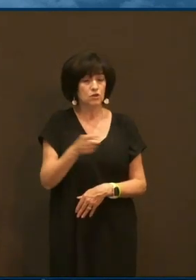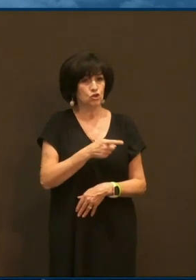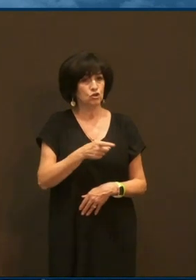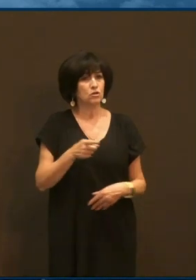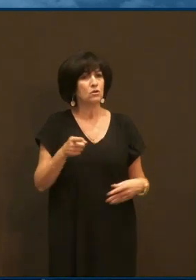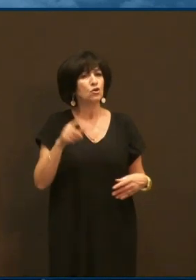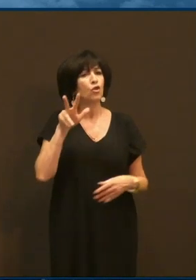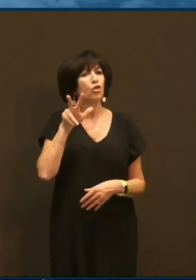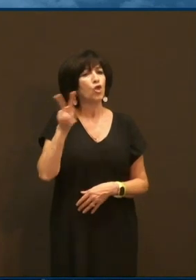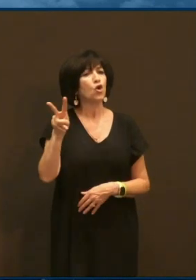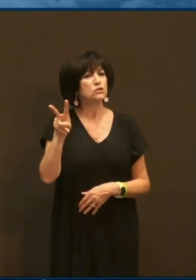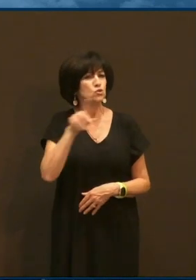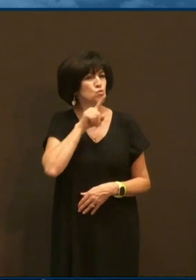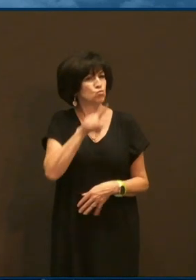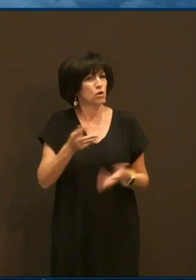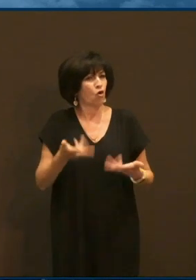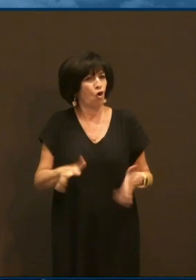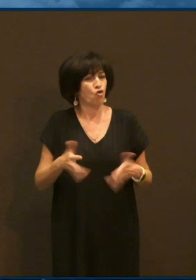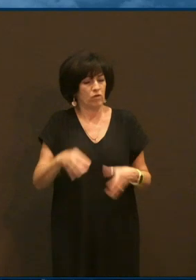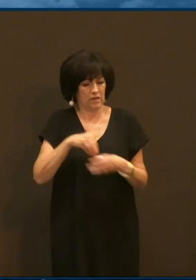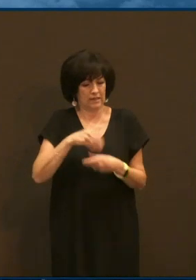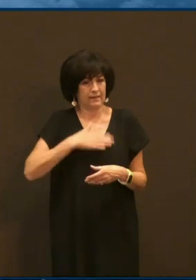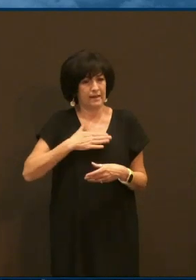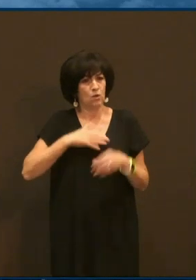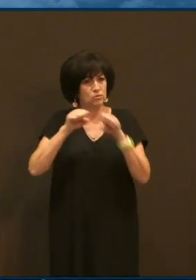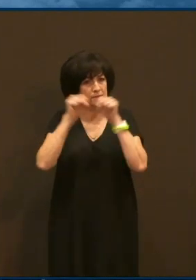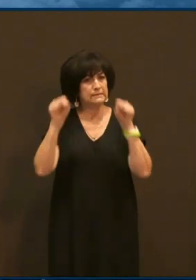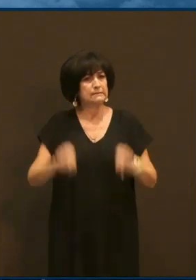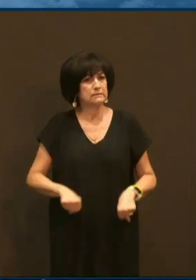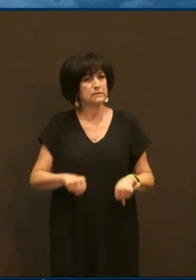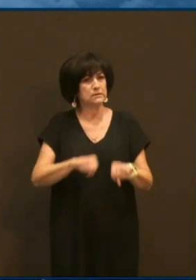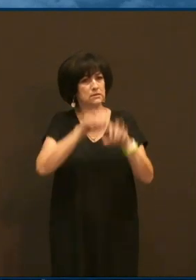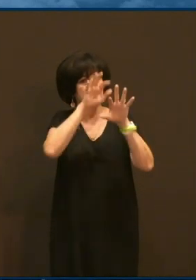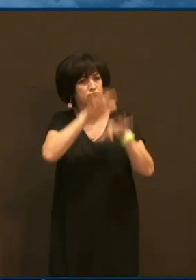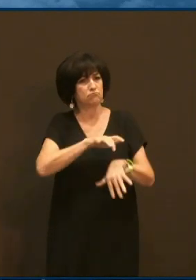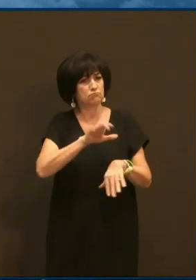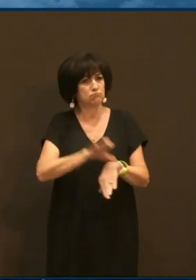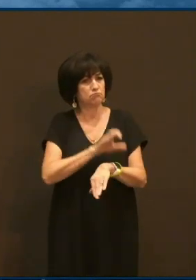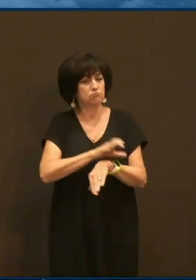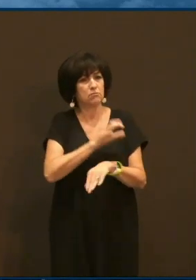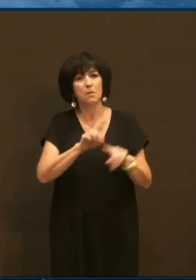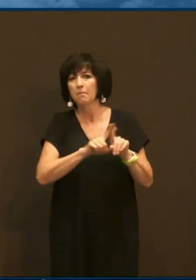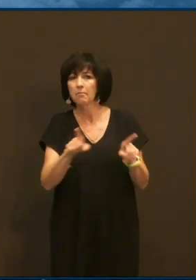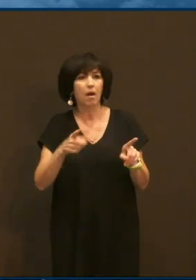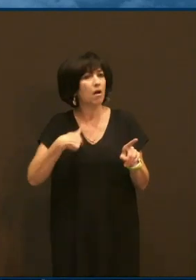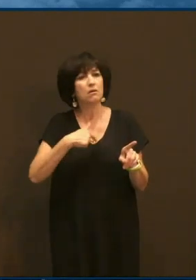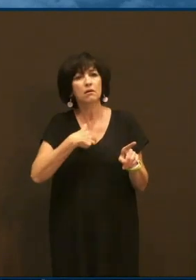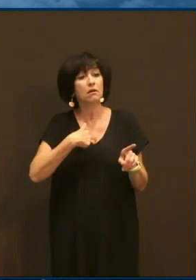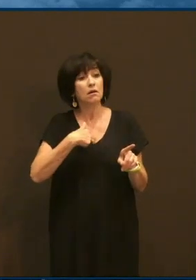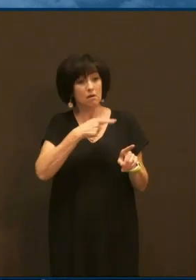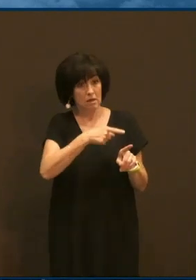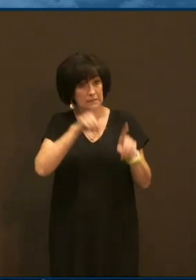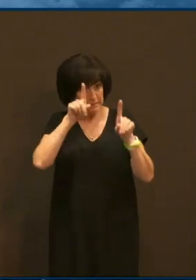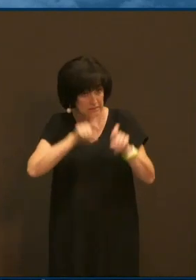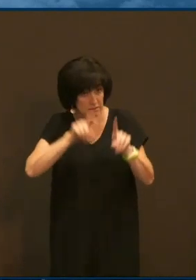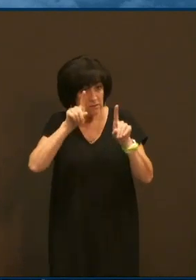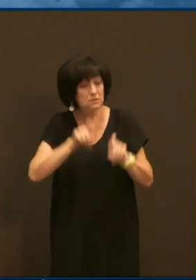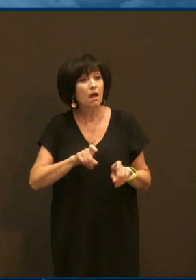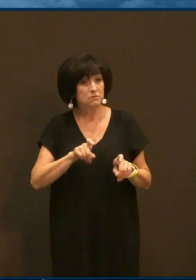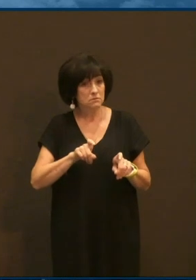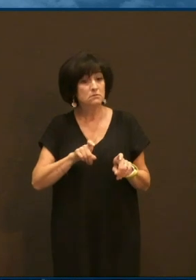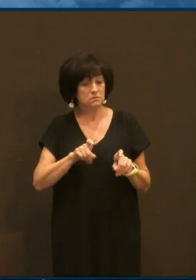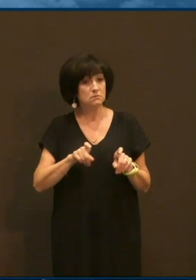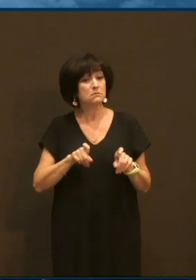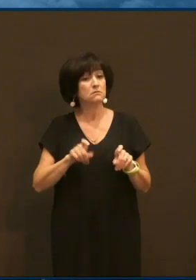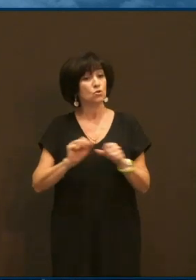had in our system that we knew were positive. We just did not know that the person was deceased. So those were